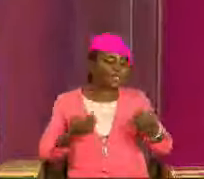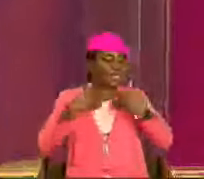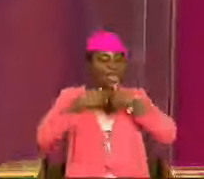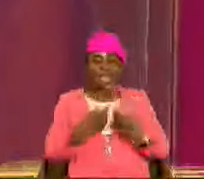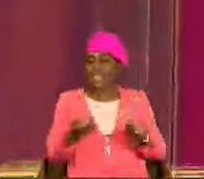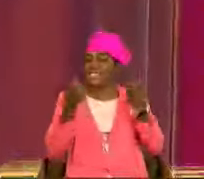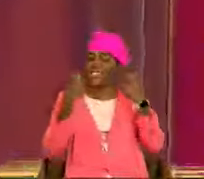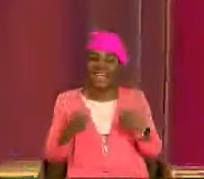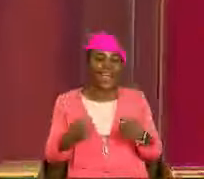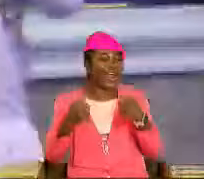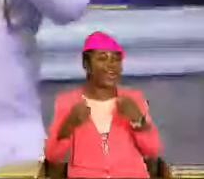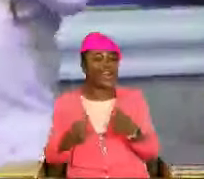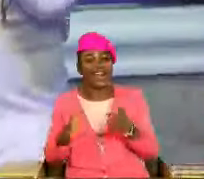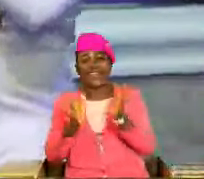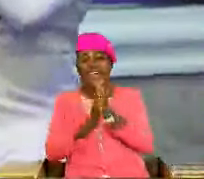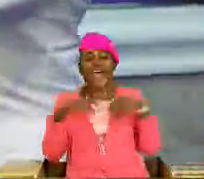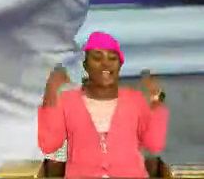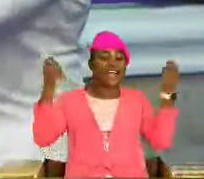Broken